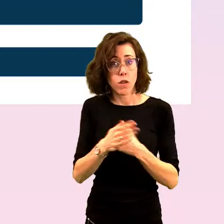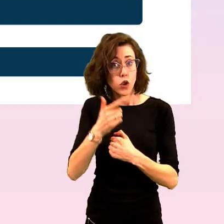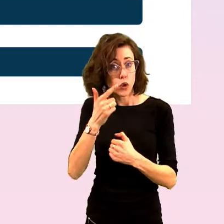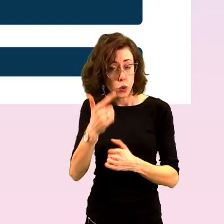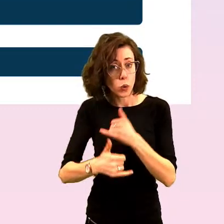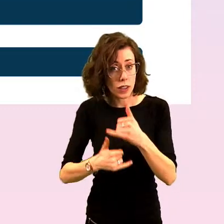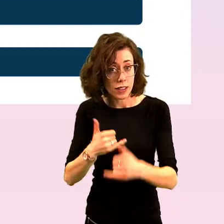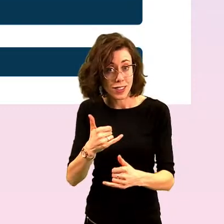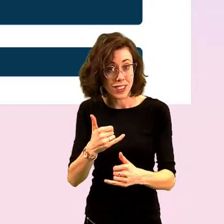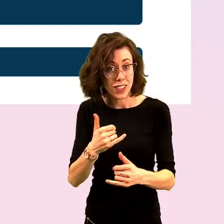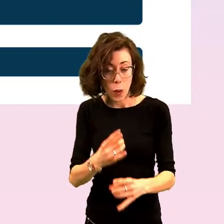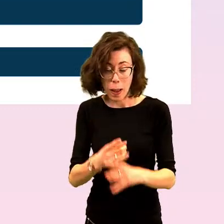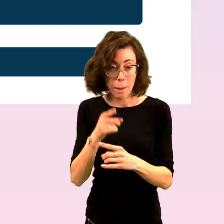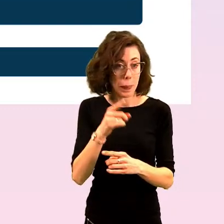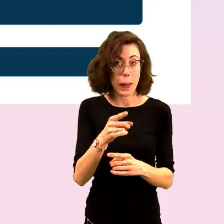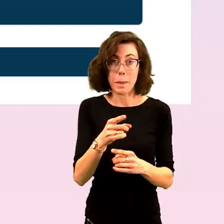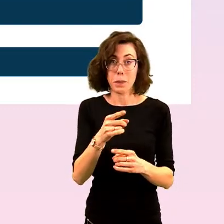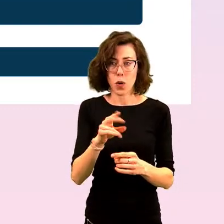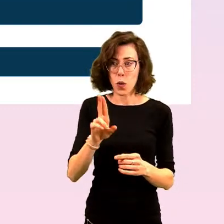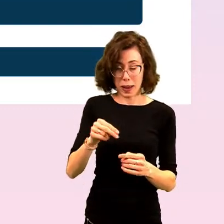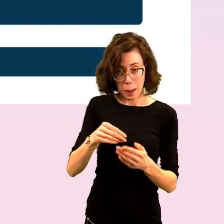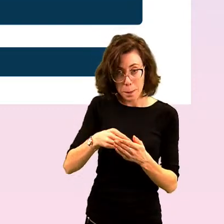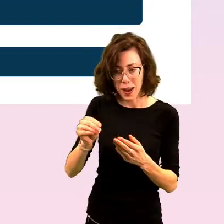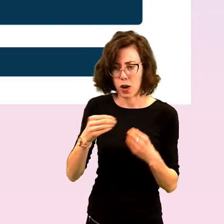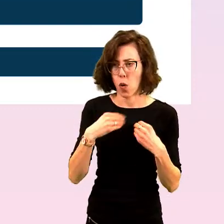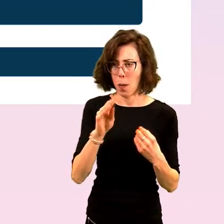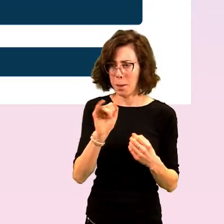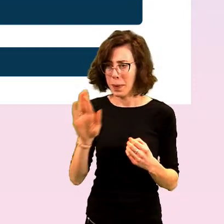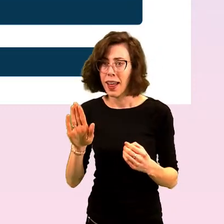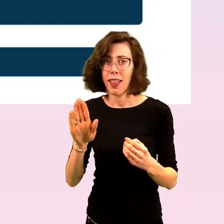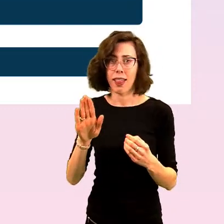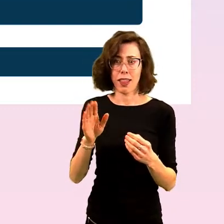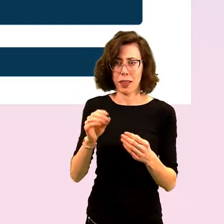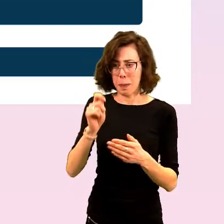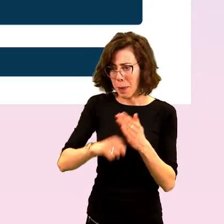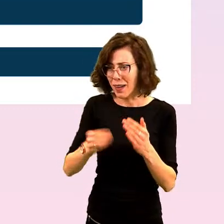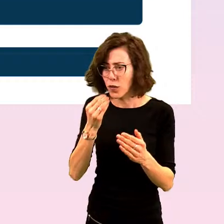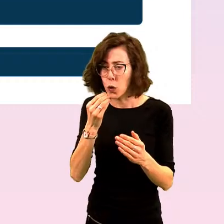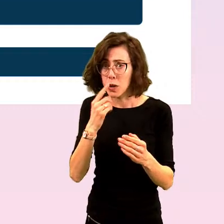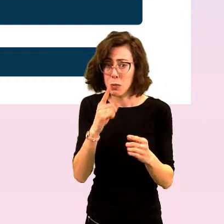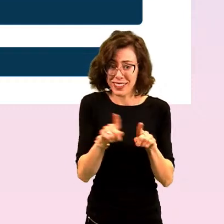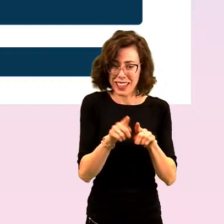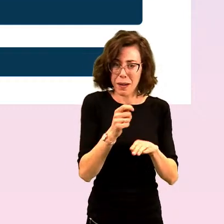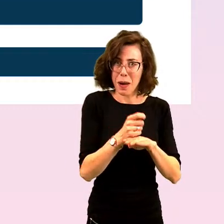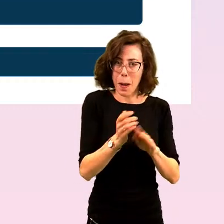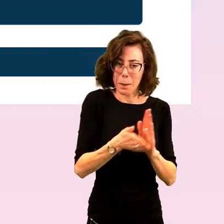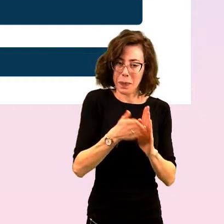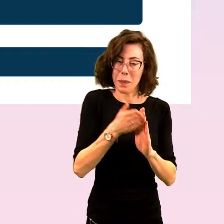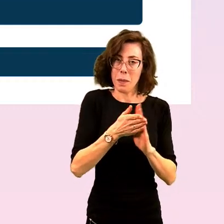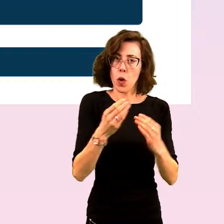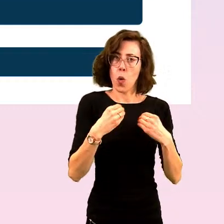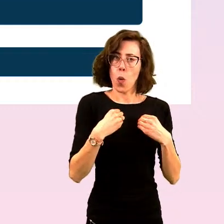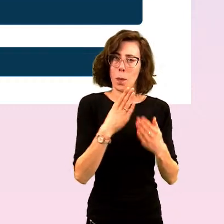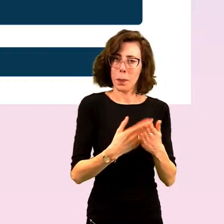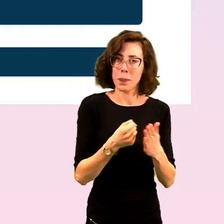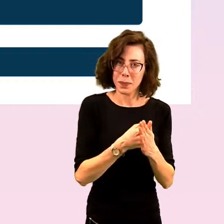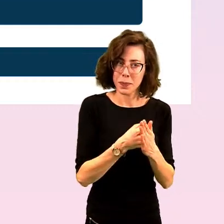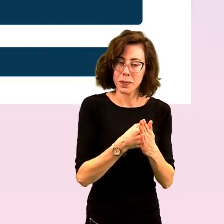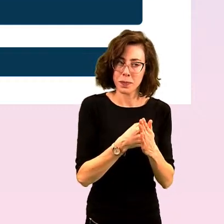that they have food on the table, that they can pay their bills while they're building up their business. And then finally, I suppose the self-directed